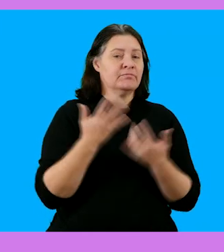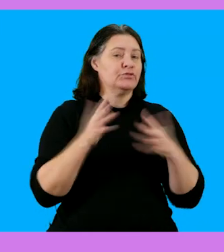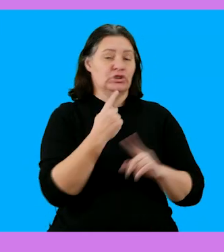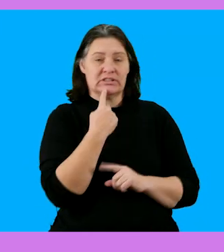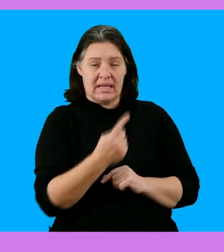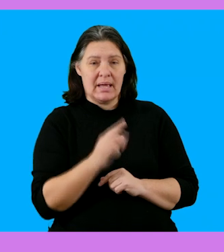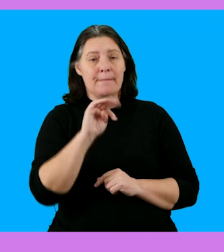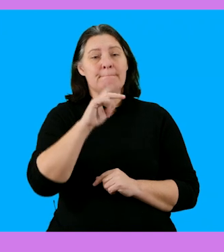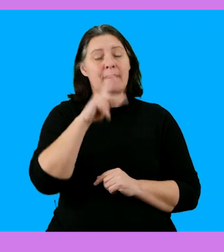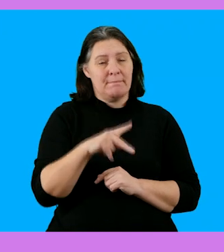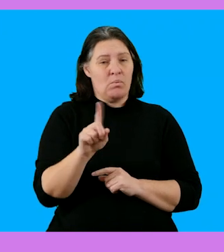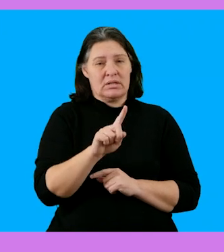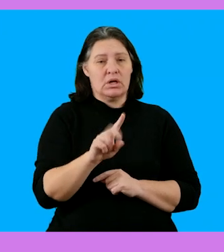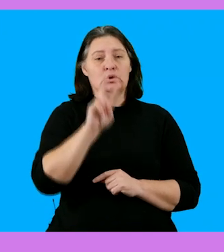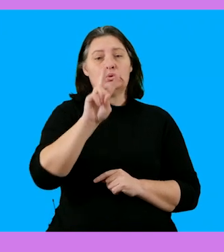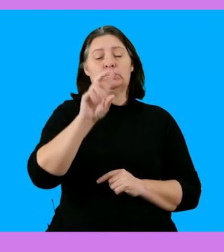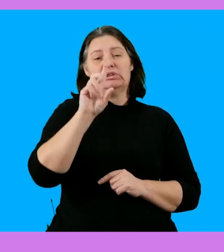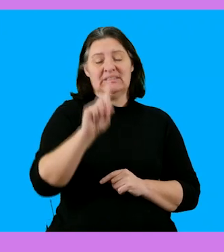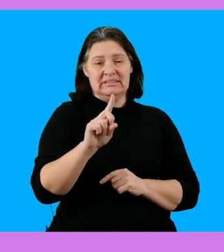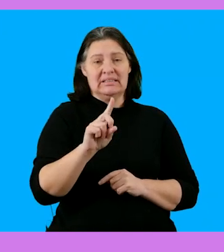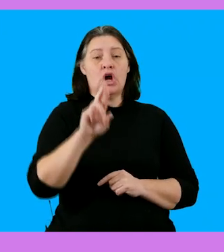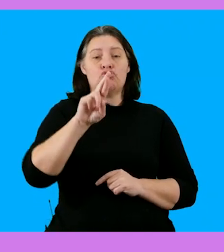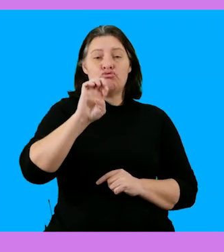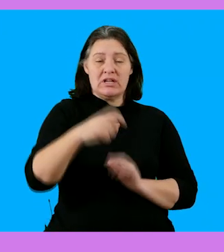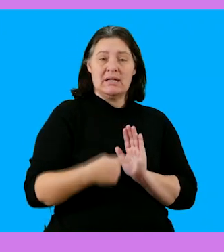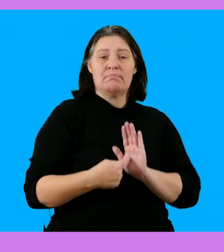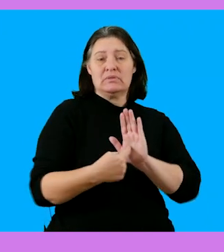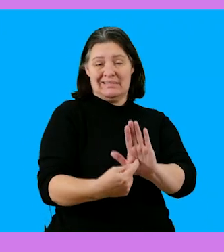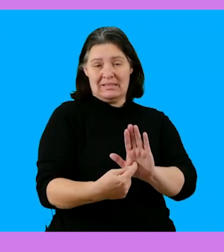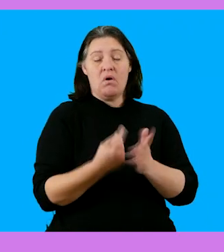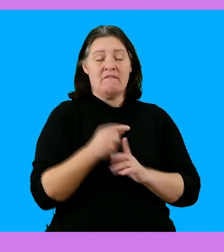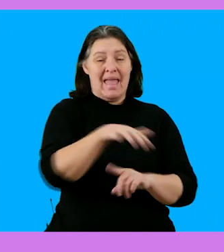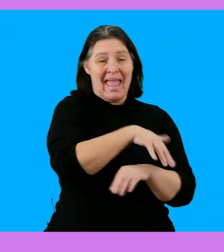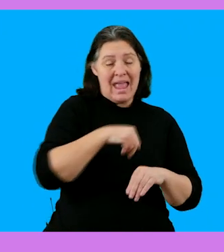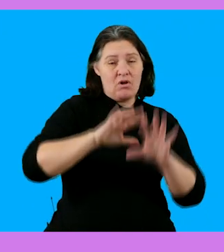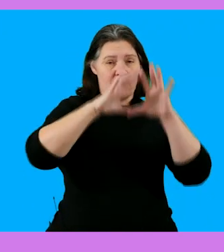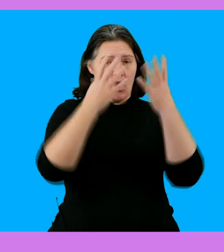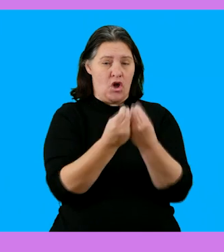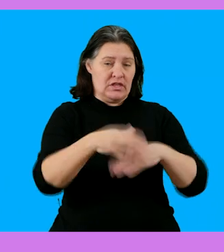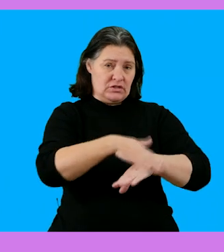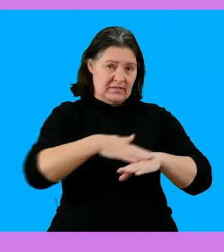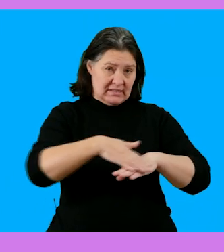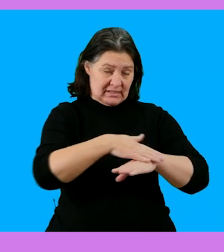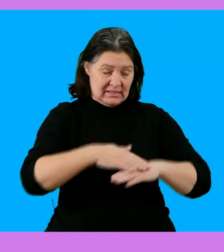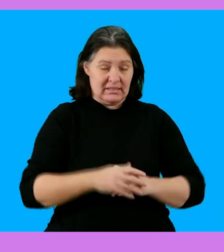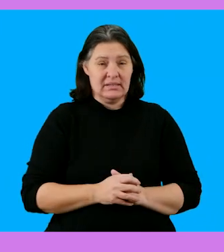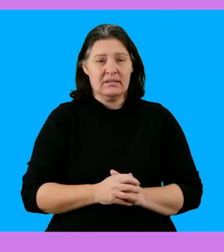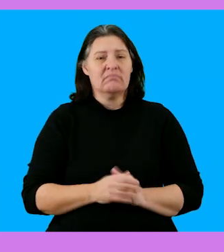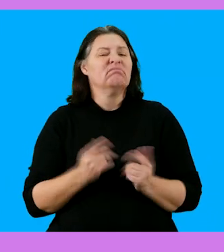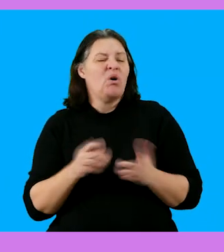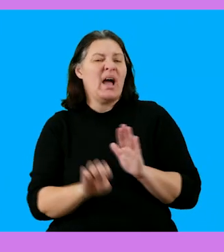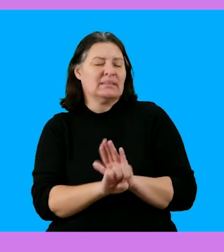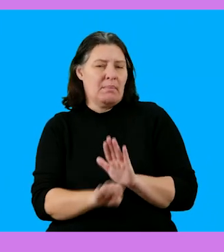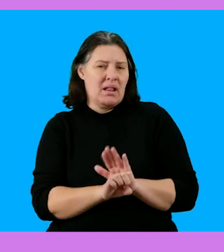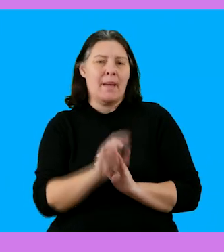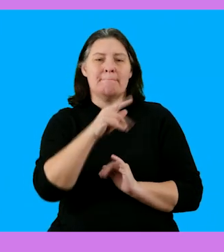I indicated this already, a map is a 2-dimensional representation of an area of the Earth's surface,